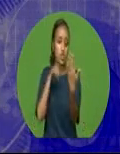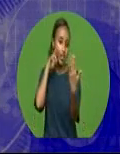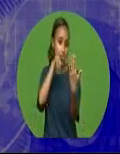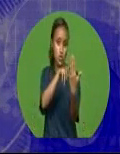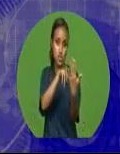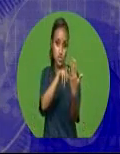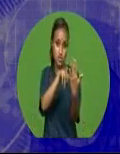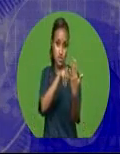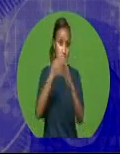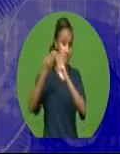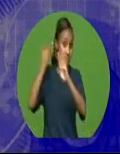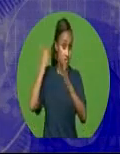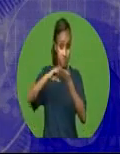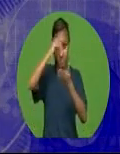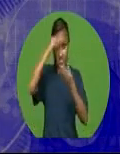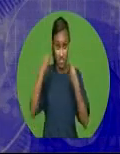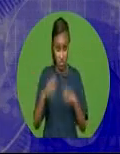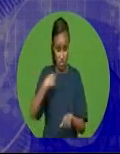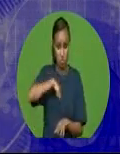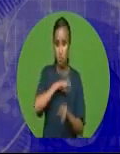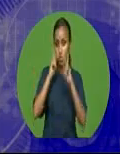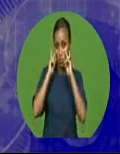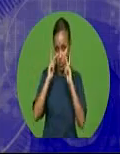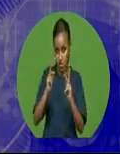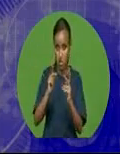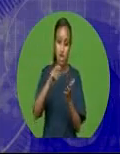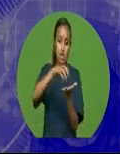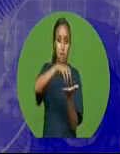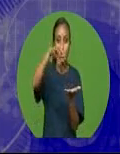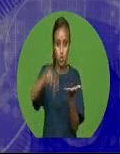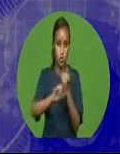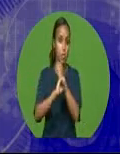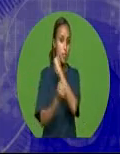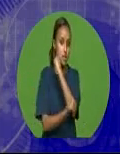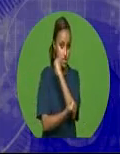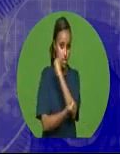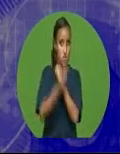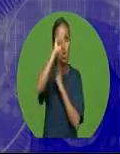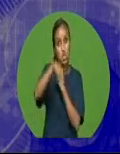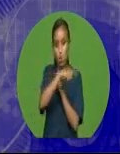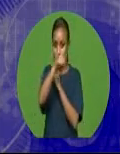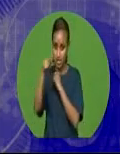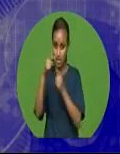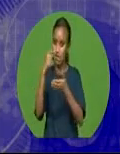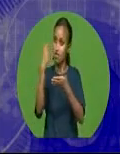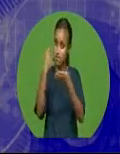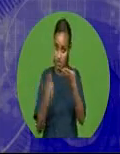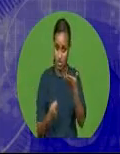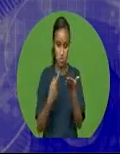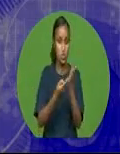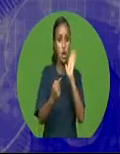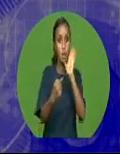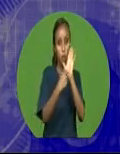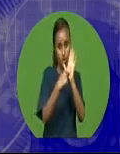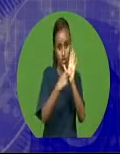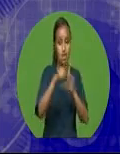views. In our last lesson, we have seen the projection of basic geometric figures, which are